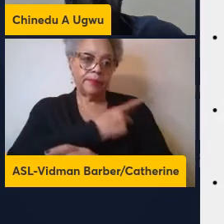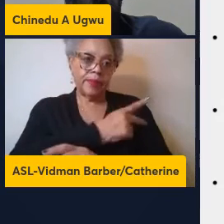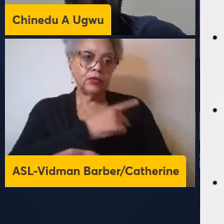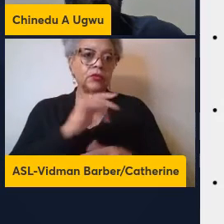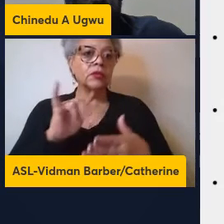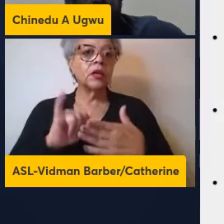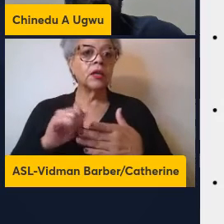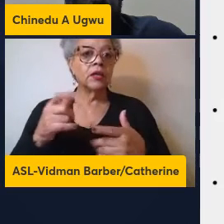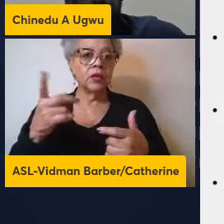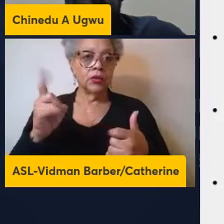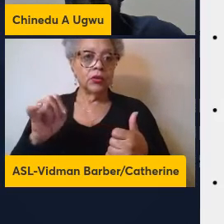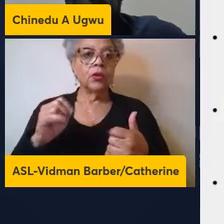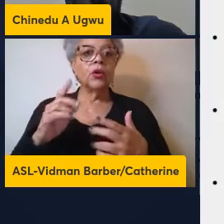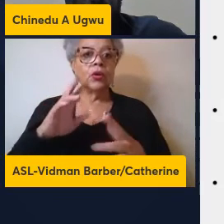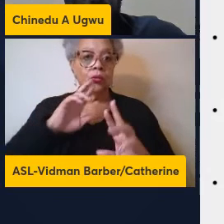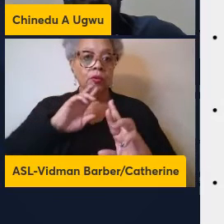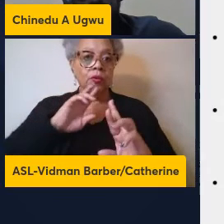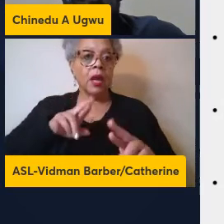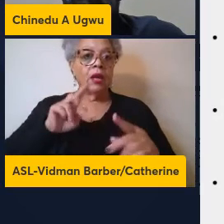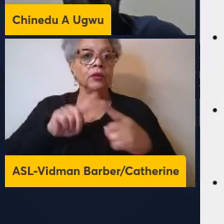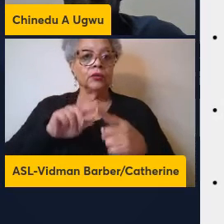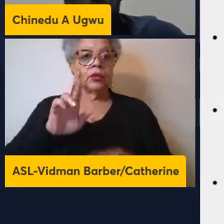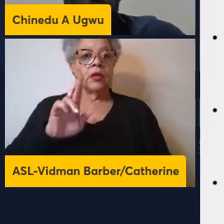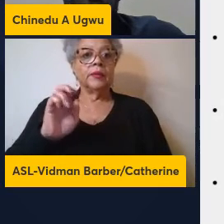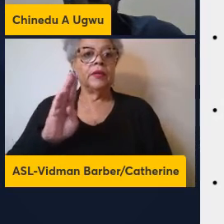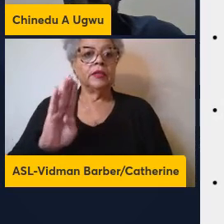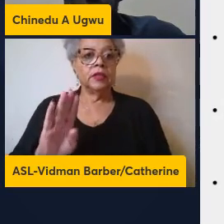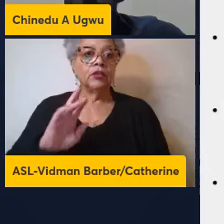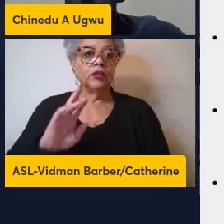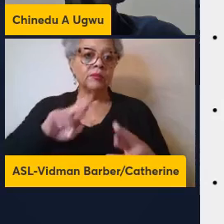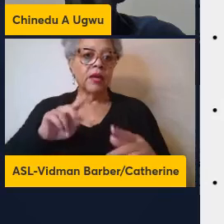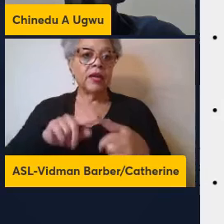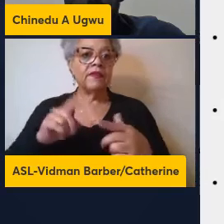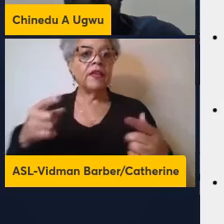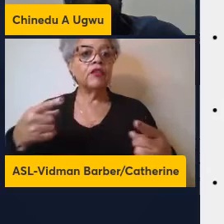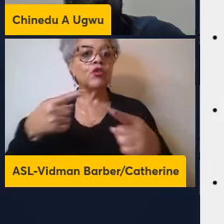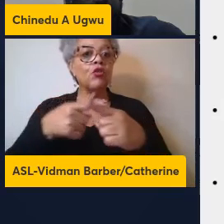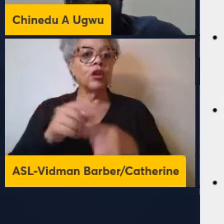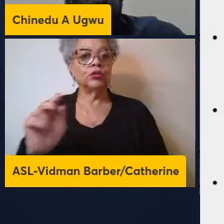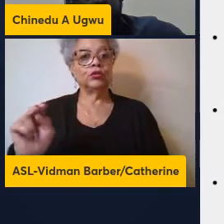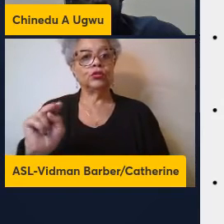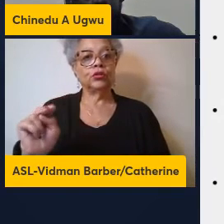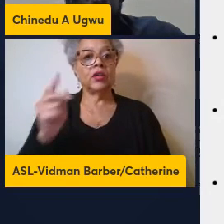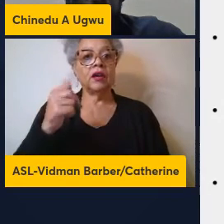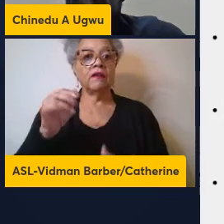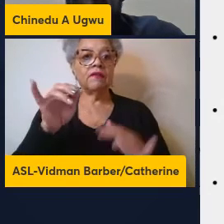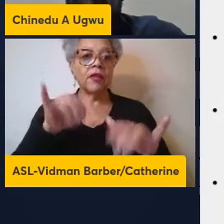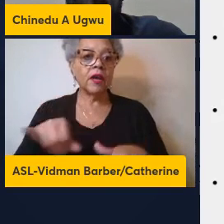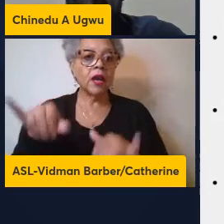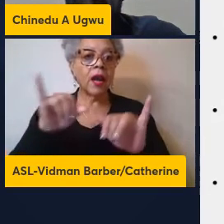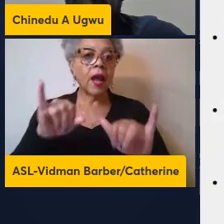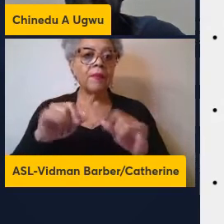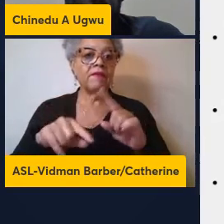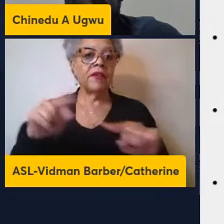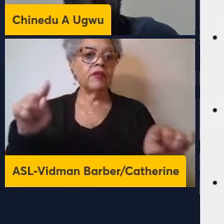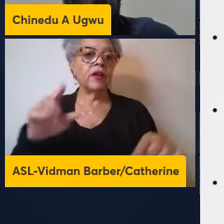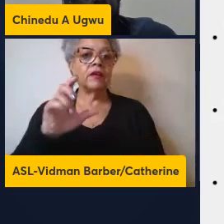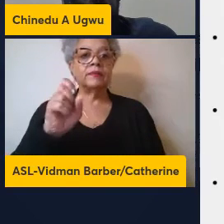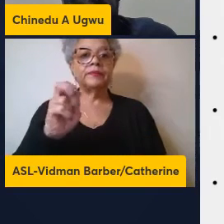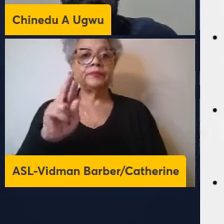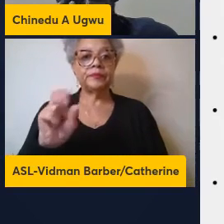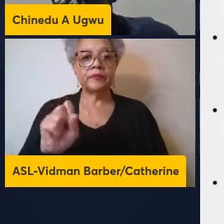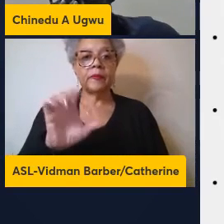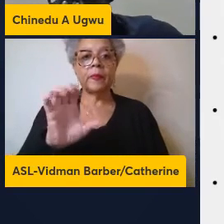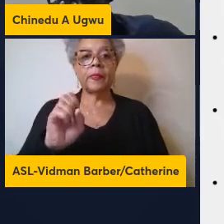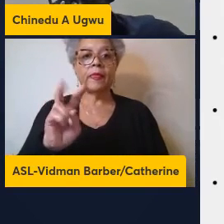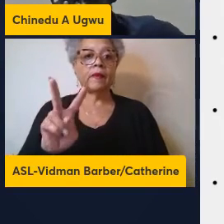and neutralizing antibody response. And then there's cross-neutralization of some of the variant of SARS-CoV-2. And the Delta variant is